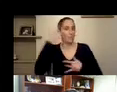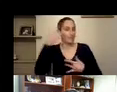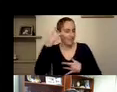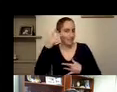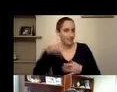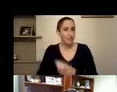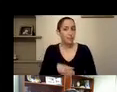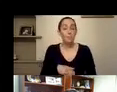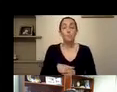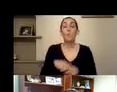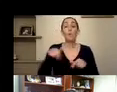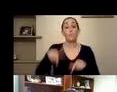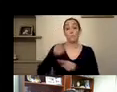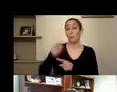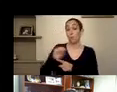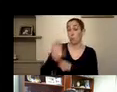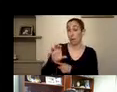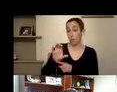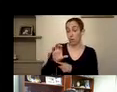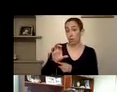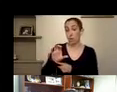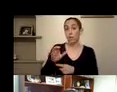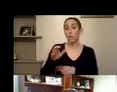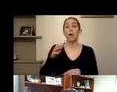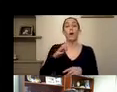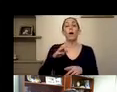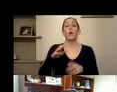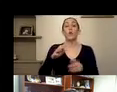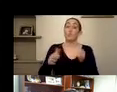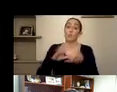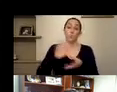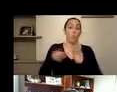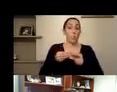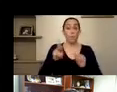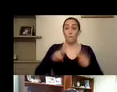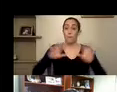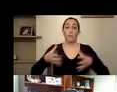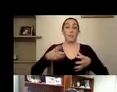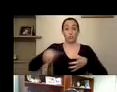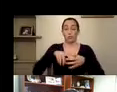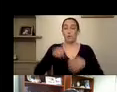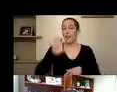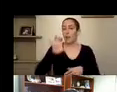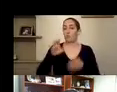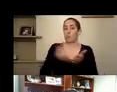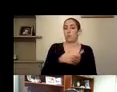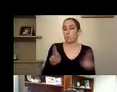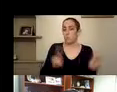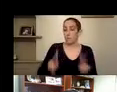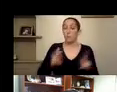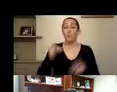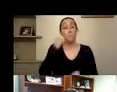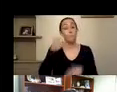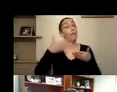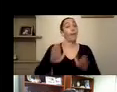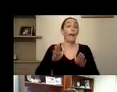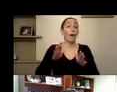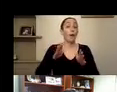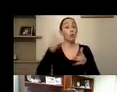Monroe County, which has a population of 800,000 people, we allowed this to progress naturally, then we would need